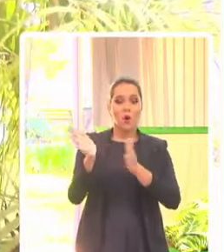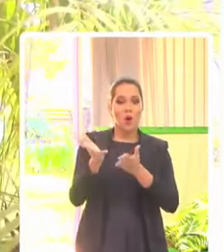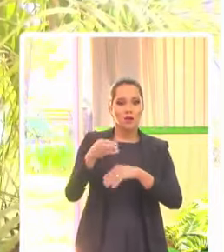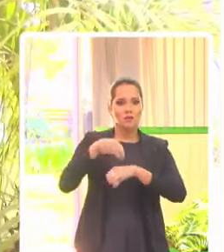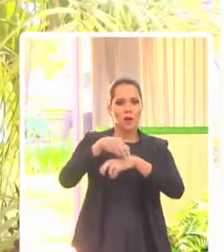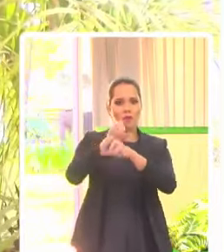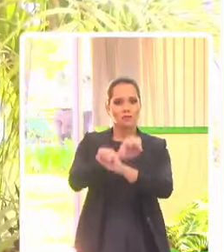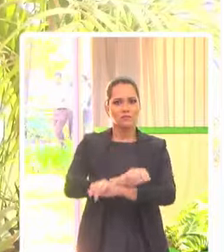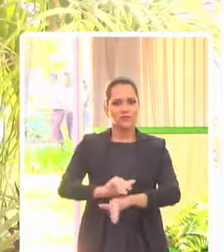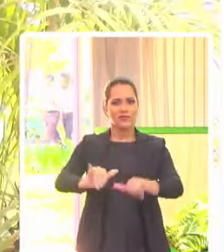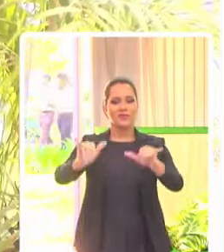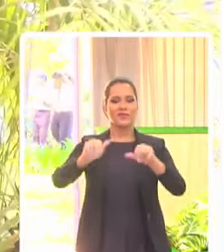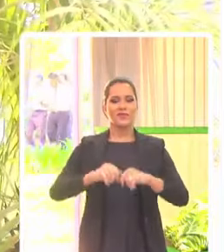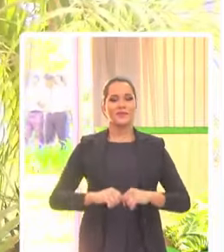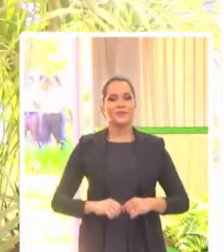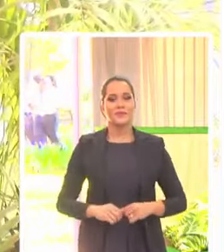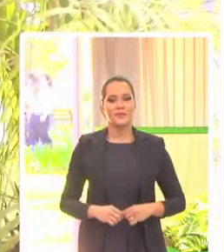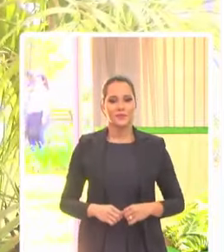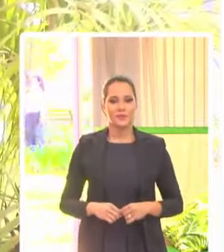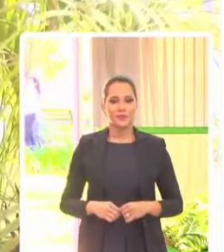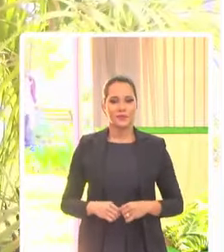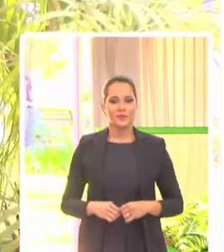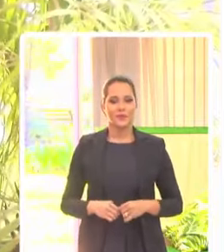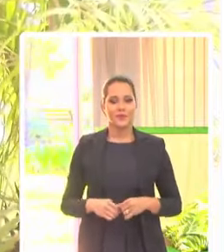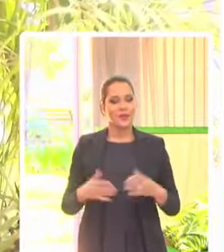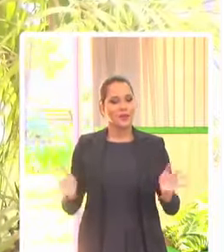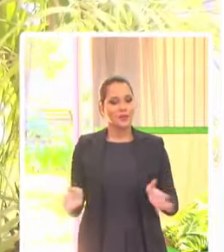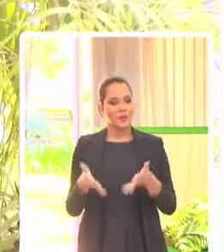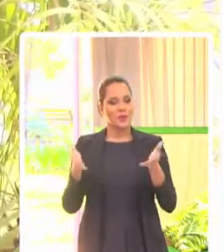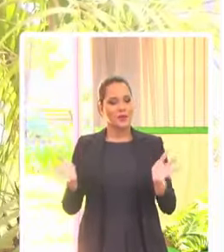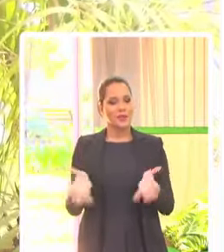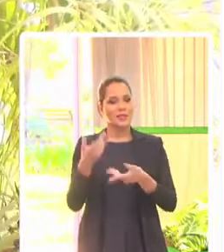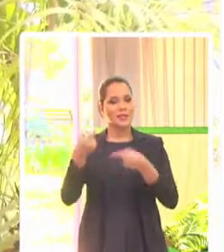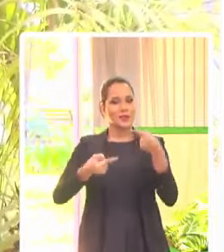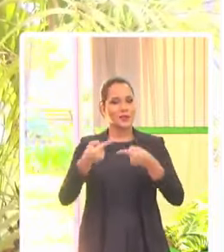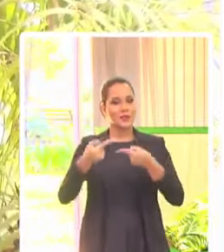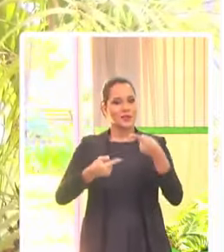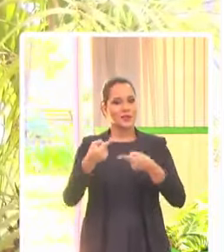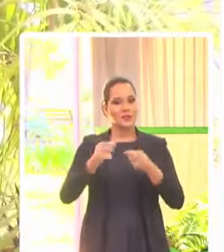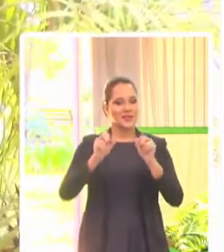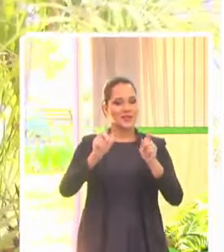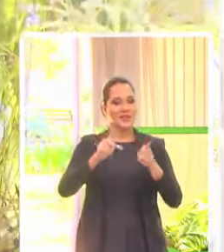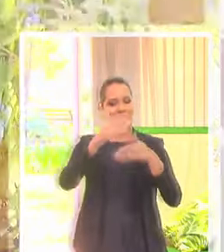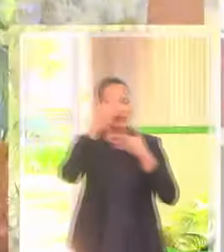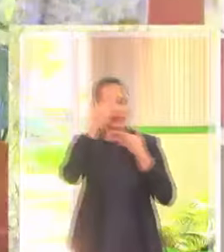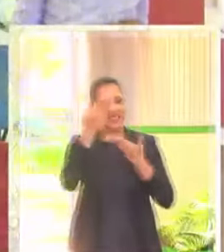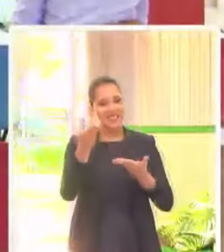foment this discussion here. Okay, thank you.